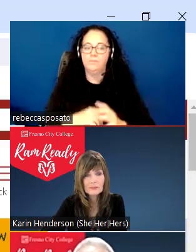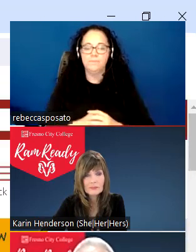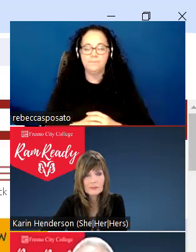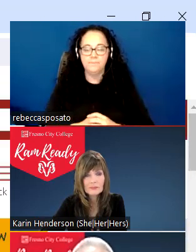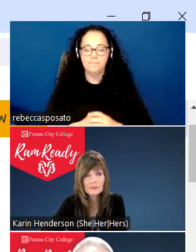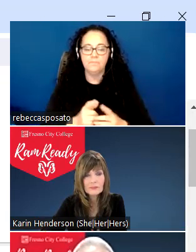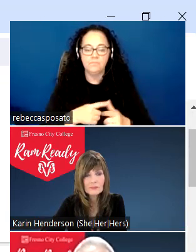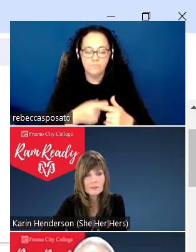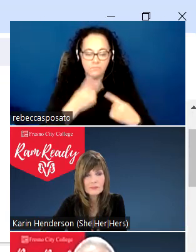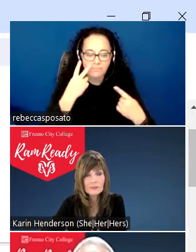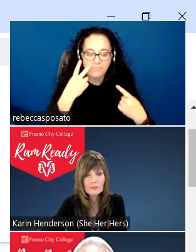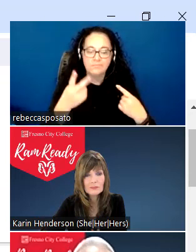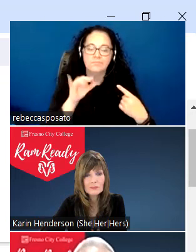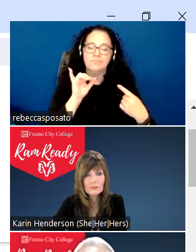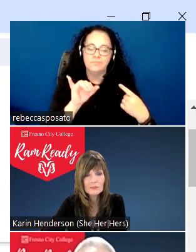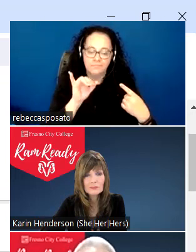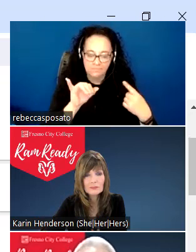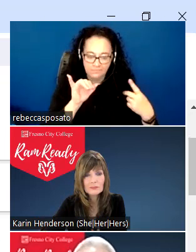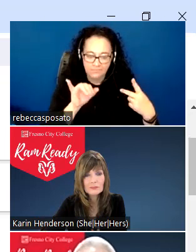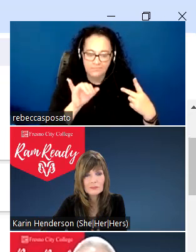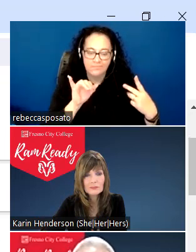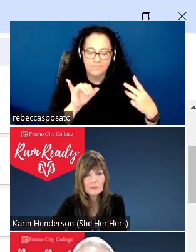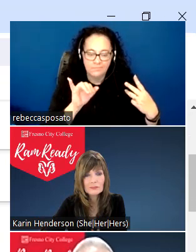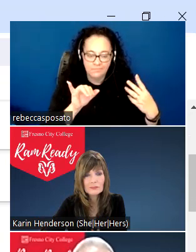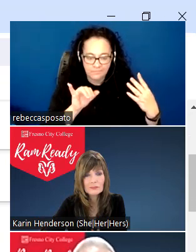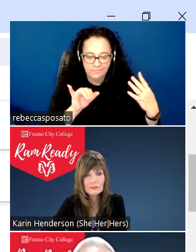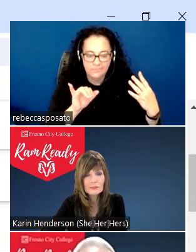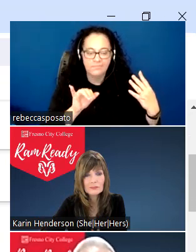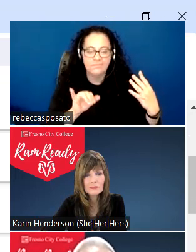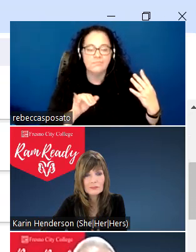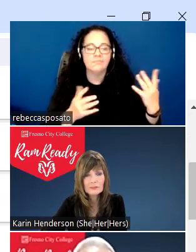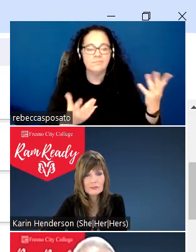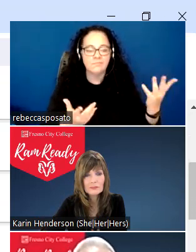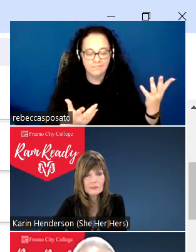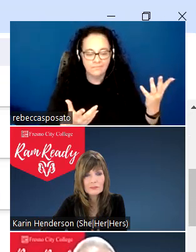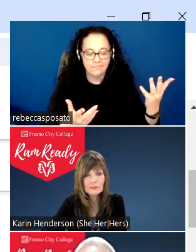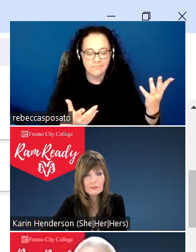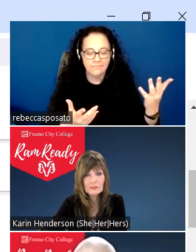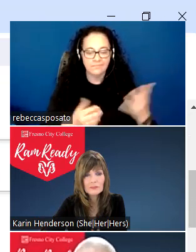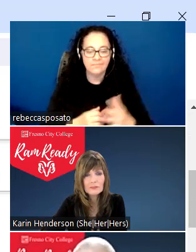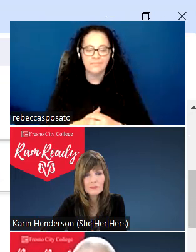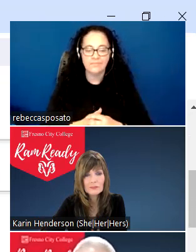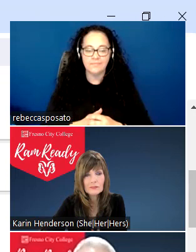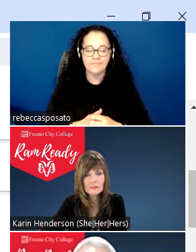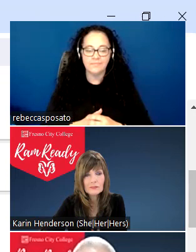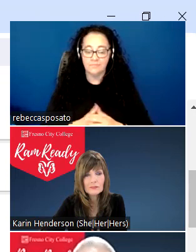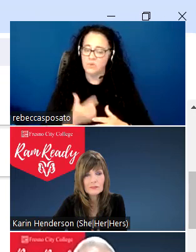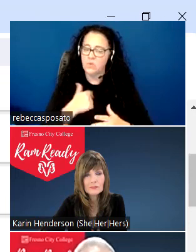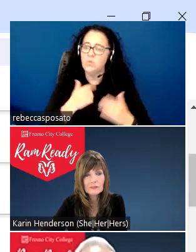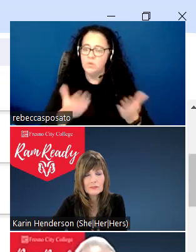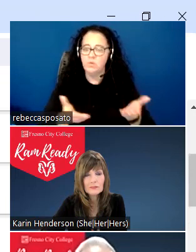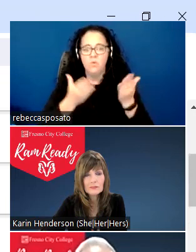can see the certificates that we offer. And we offer quite a